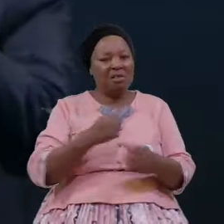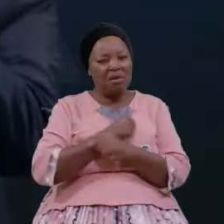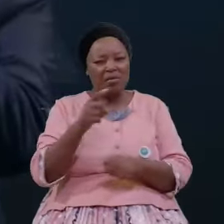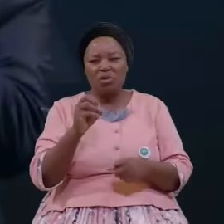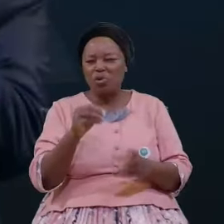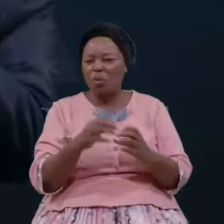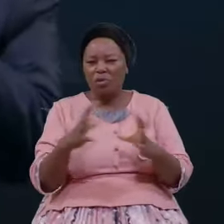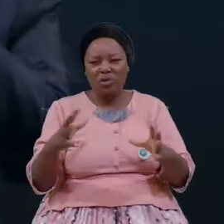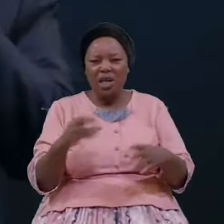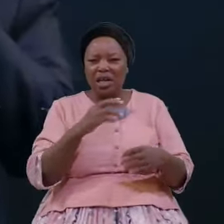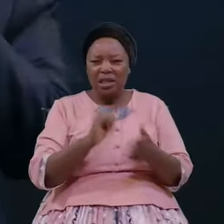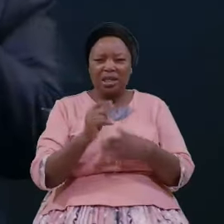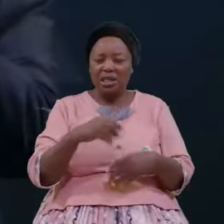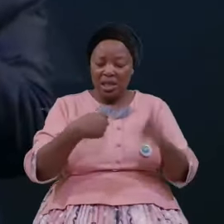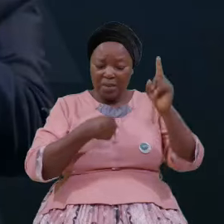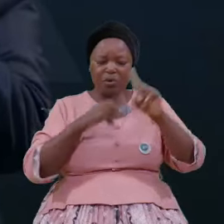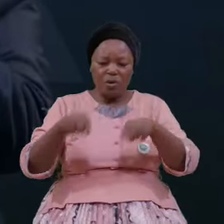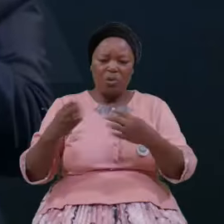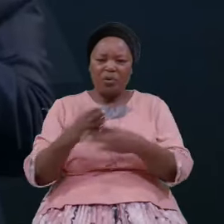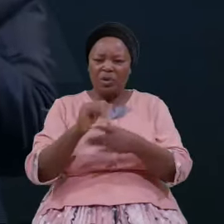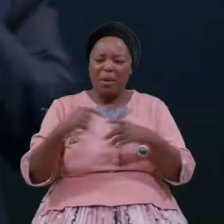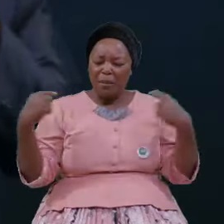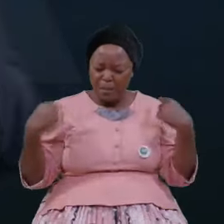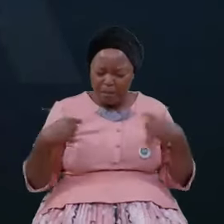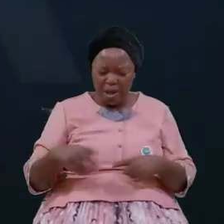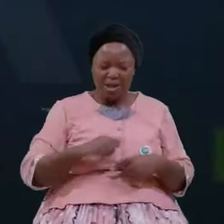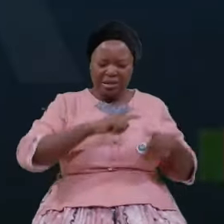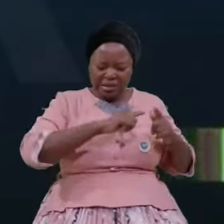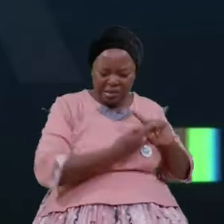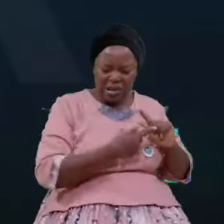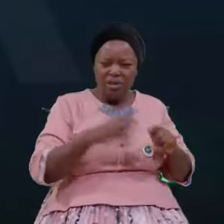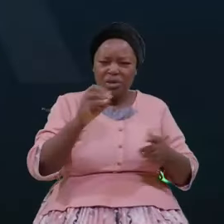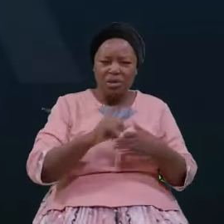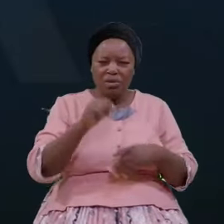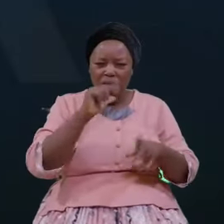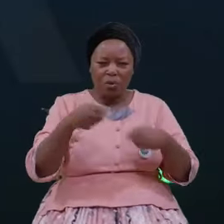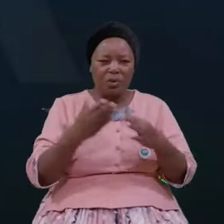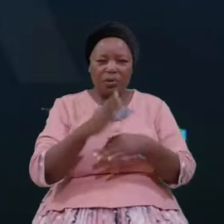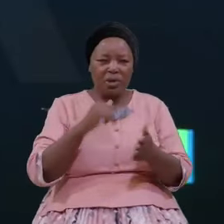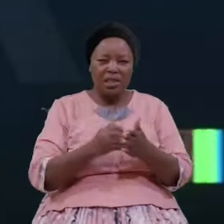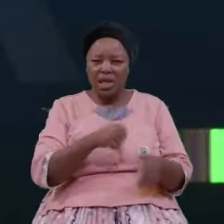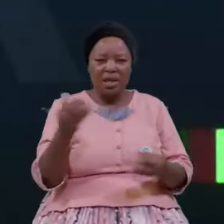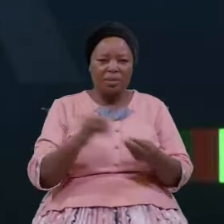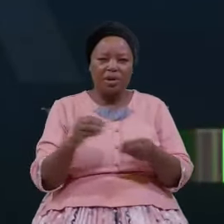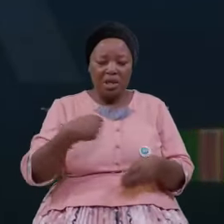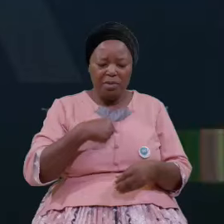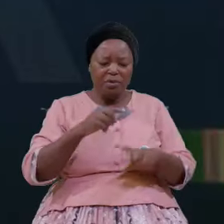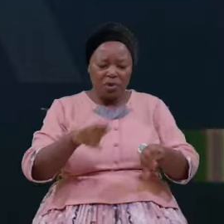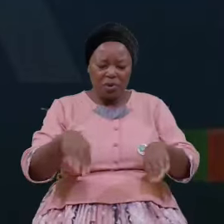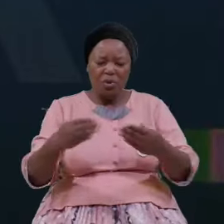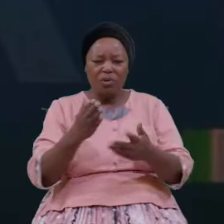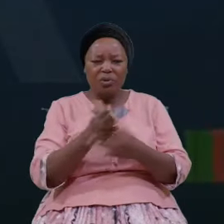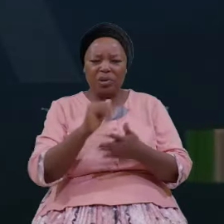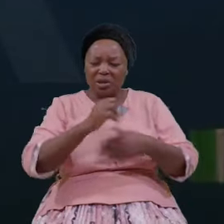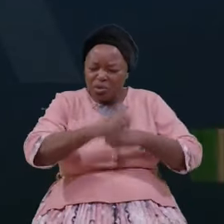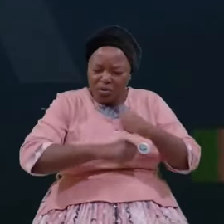through the agony so you'll not go through the agony anymore. I'll go through the suffering so that you'll not go through